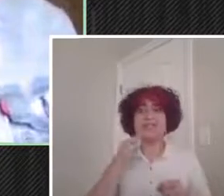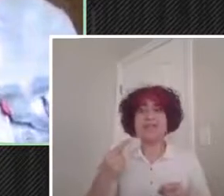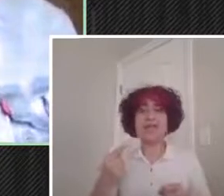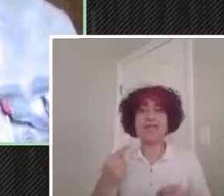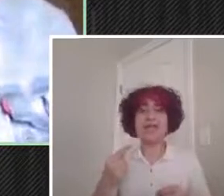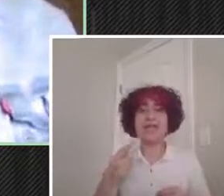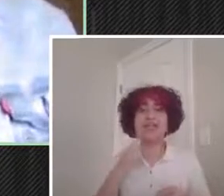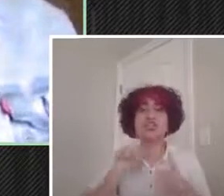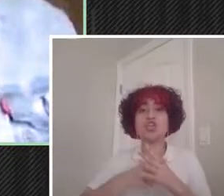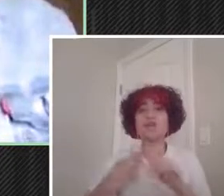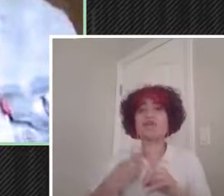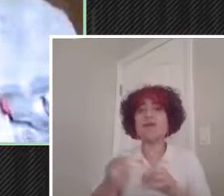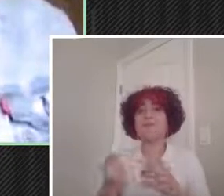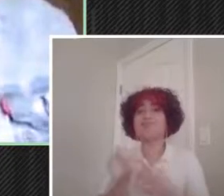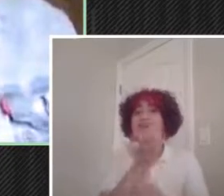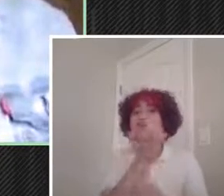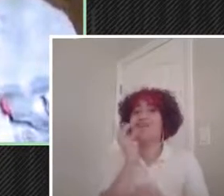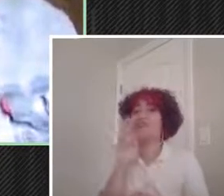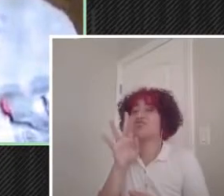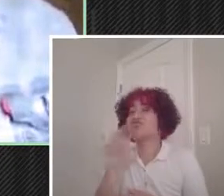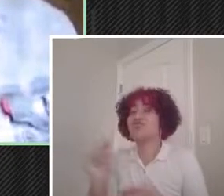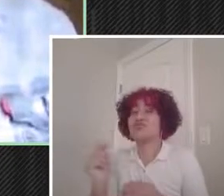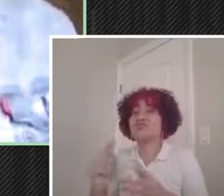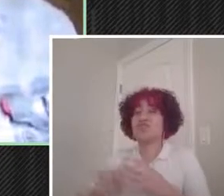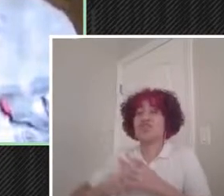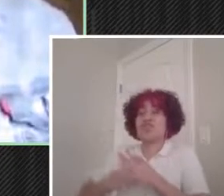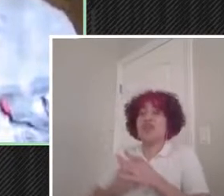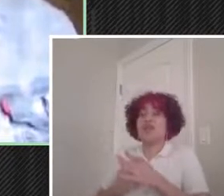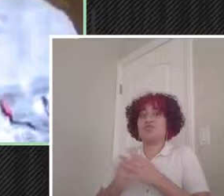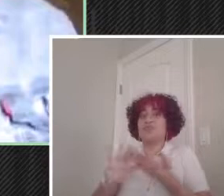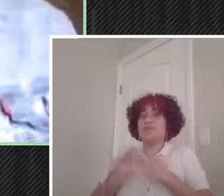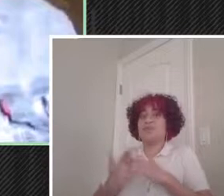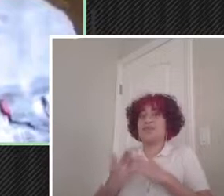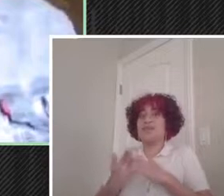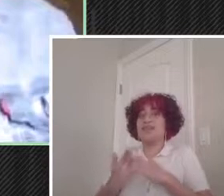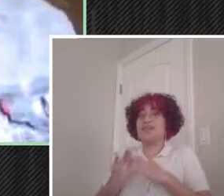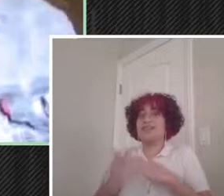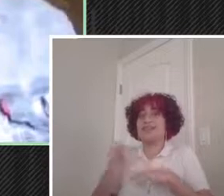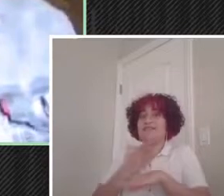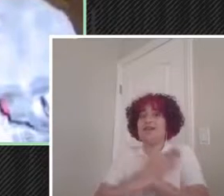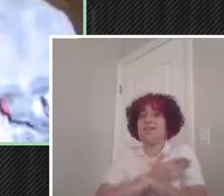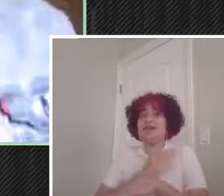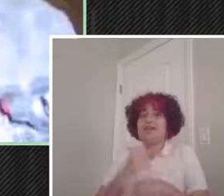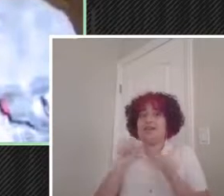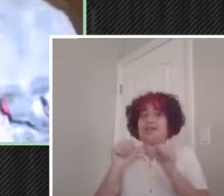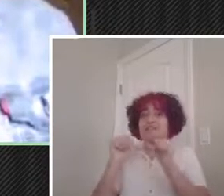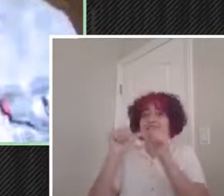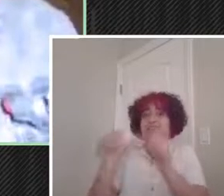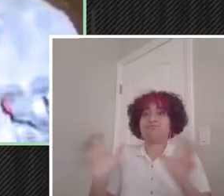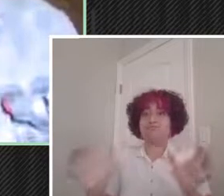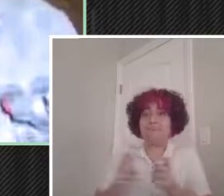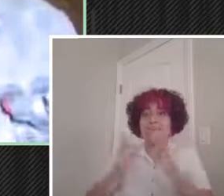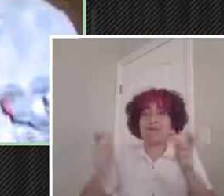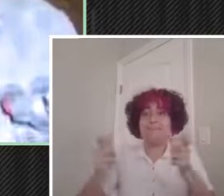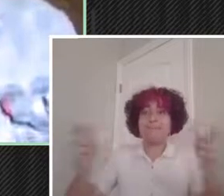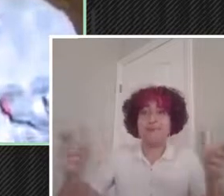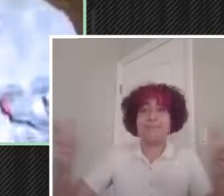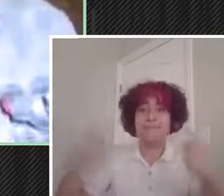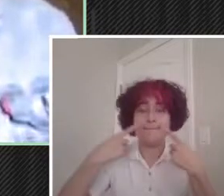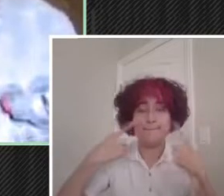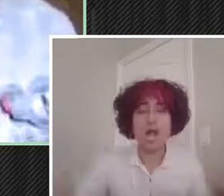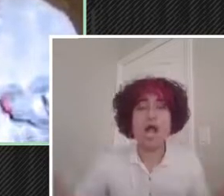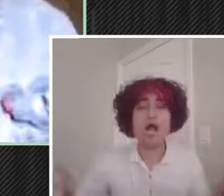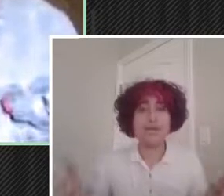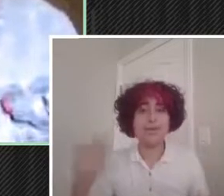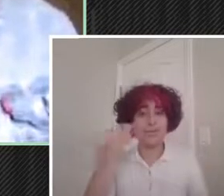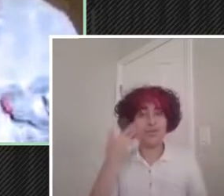up. And so these movements, although they're national, and it's great to see that the members of Congress are speaking on these issues and pursuing policies